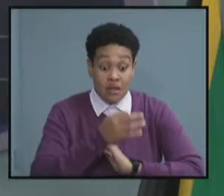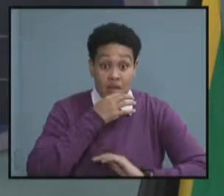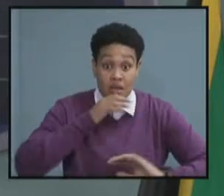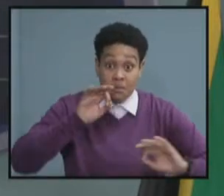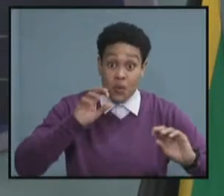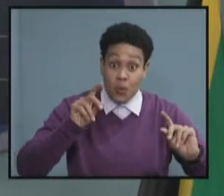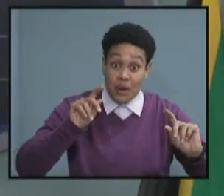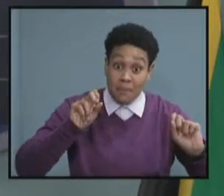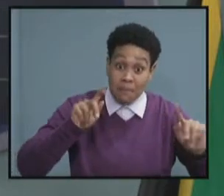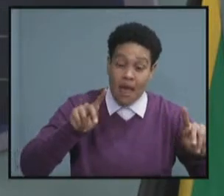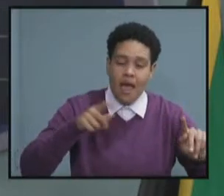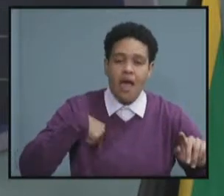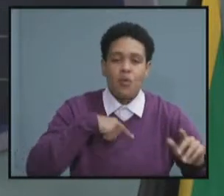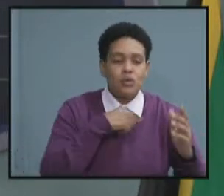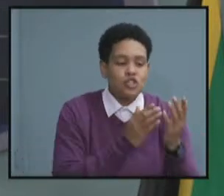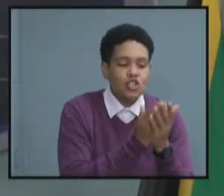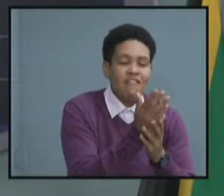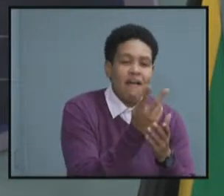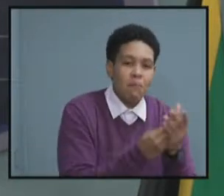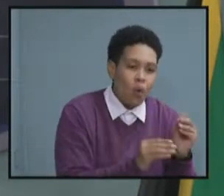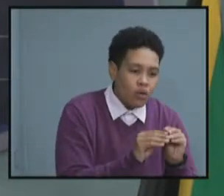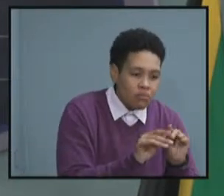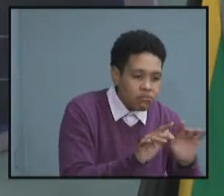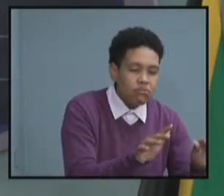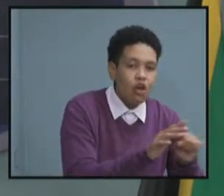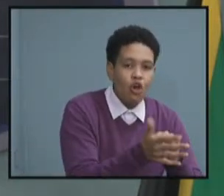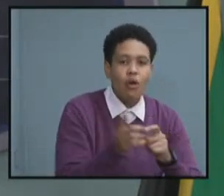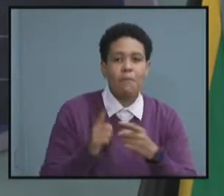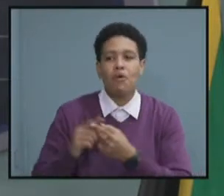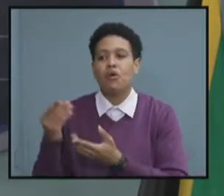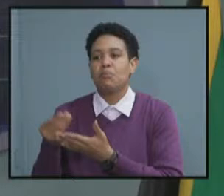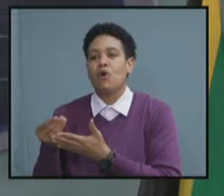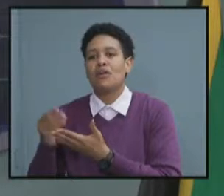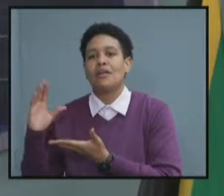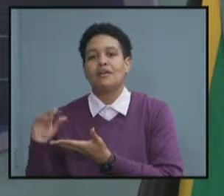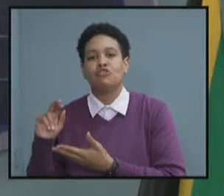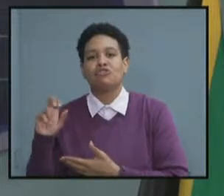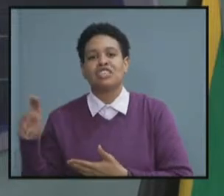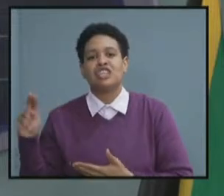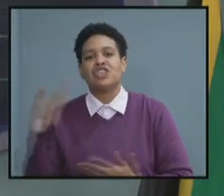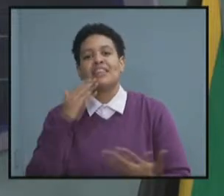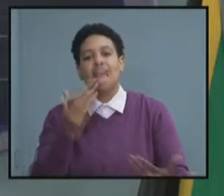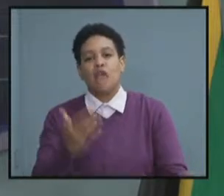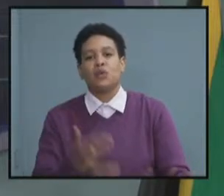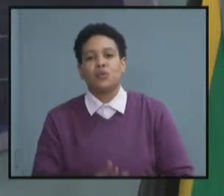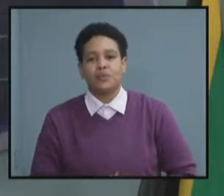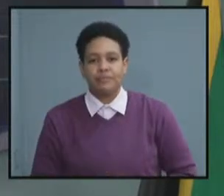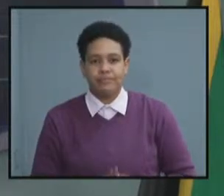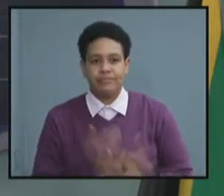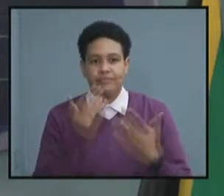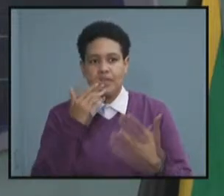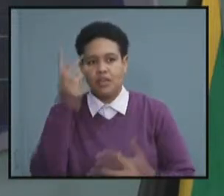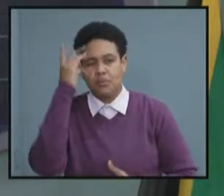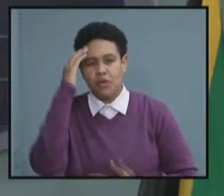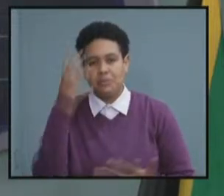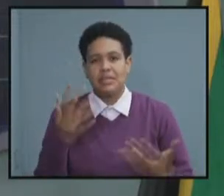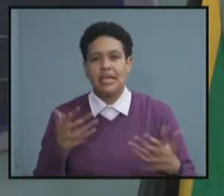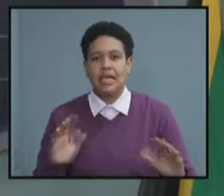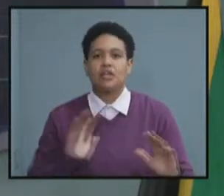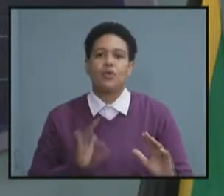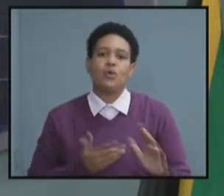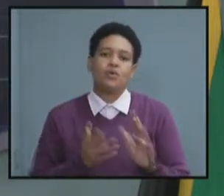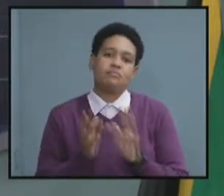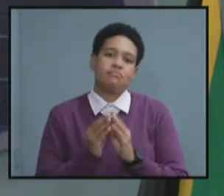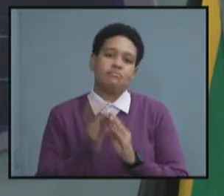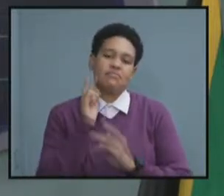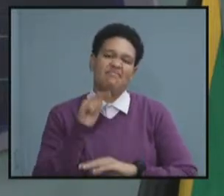and we will survive both the epidemic and the recession. Thank you. Thank you so much, Mr. Prime Minister. And there ends our